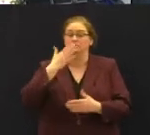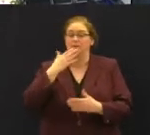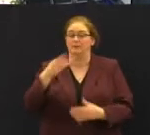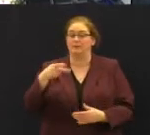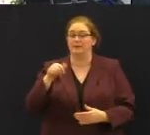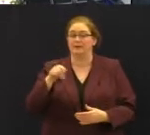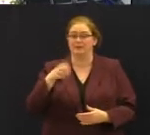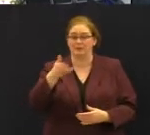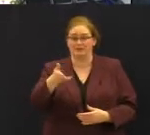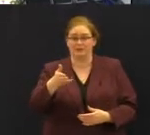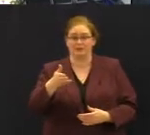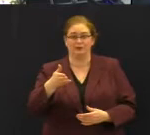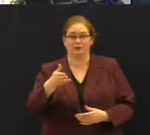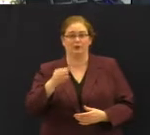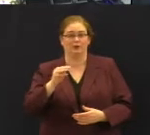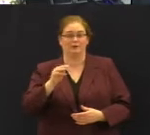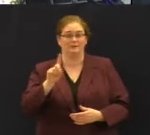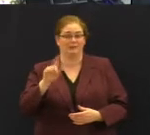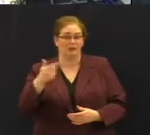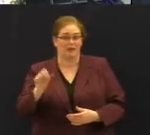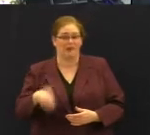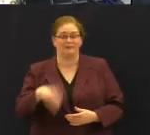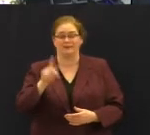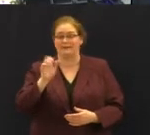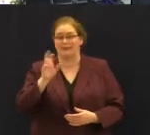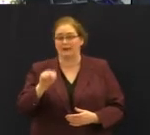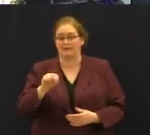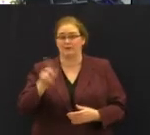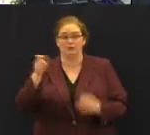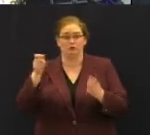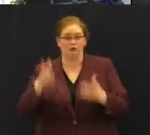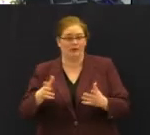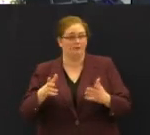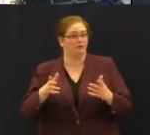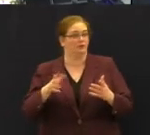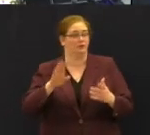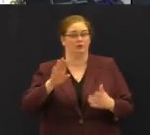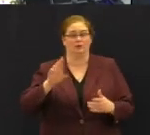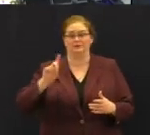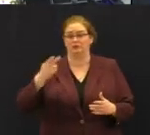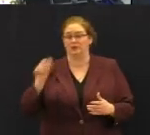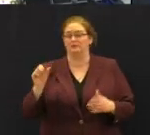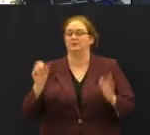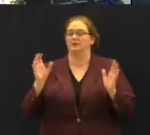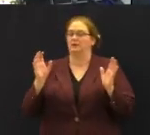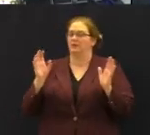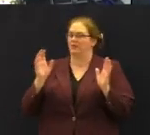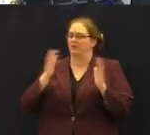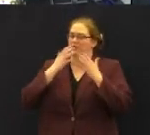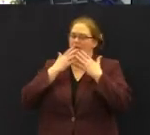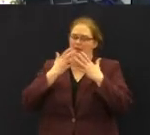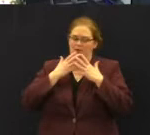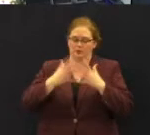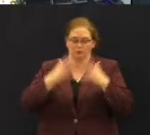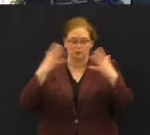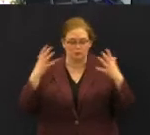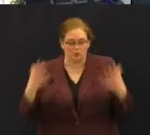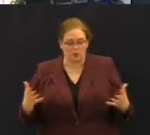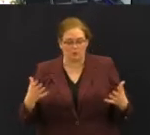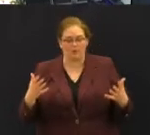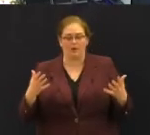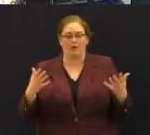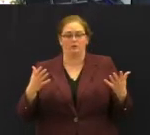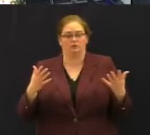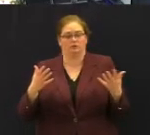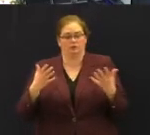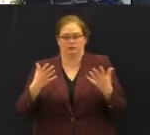up there, McElroy from DGS, and Kevin Spencer, who's the director from DGS. Thank you both for your hard work in making this a reality,